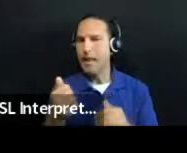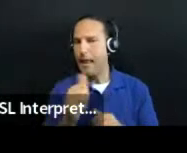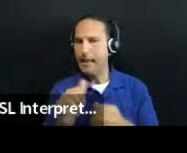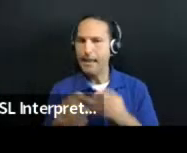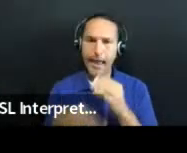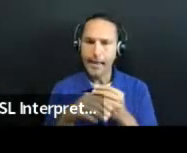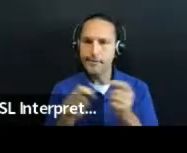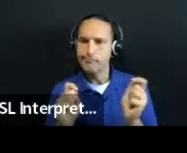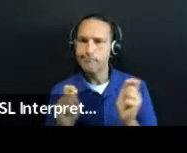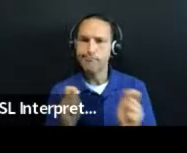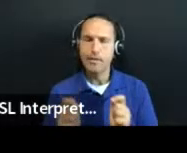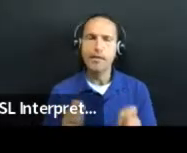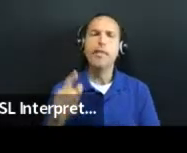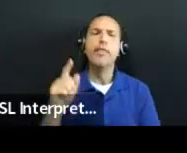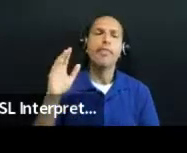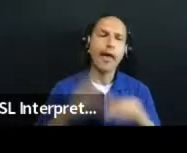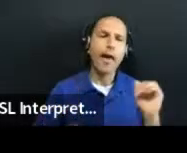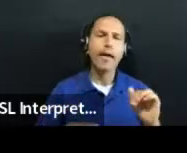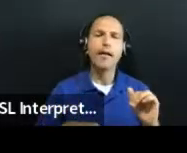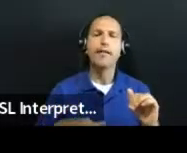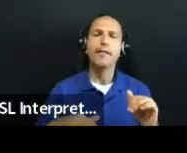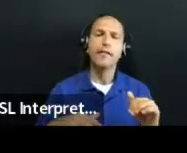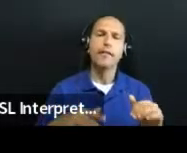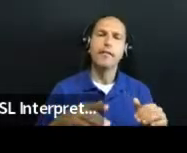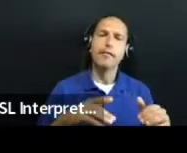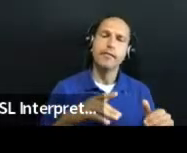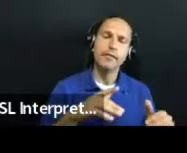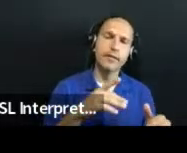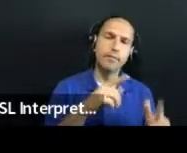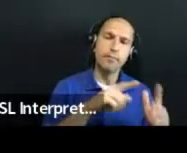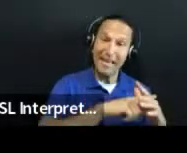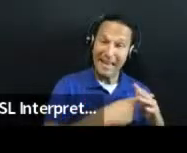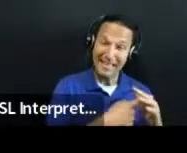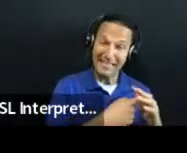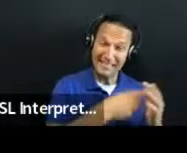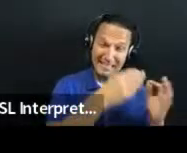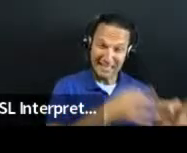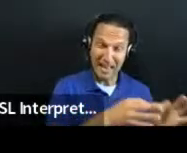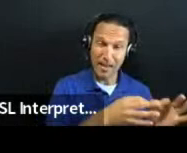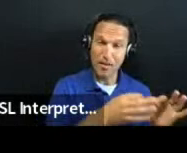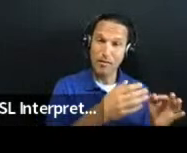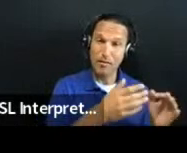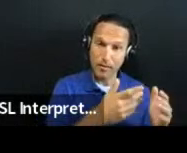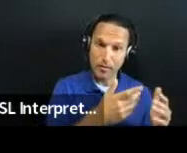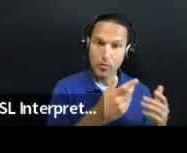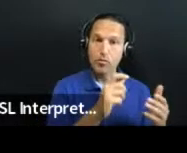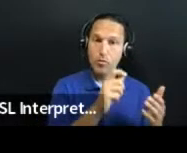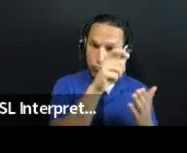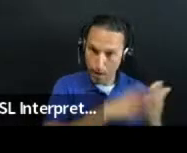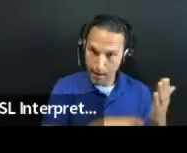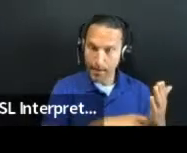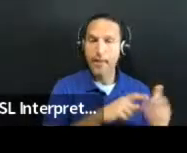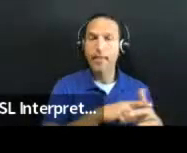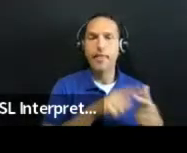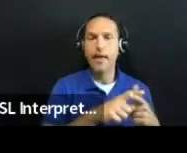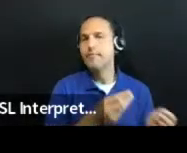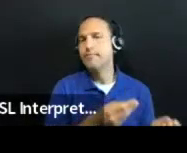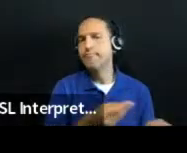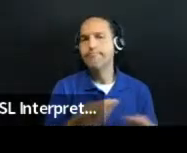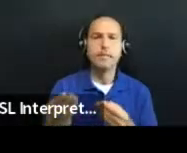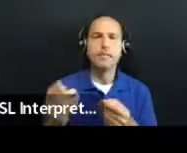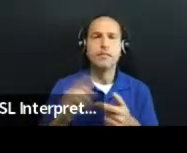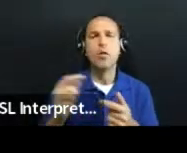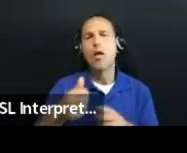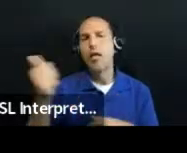adjust, rather than spend a lot of time up front deciding exactly what you're going to do and writing it all down and then handing it off to